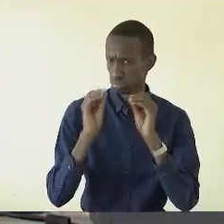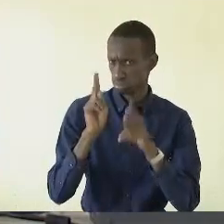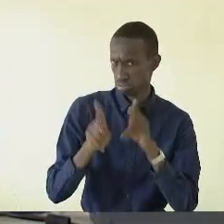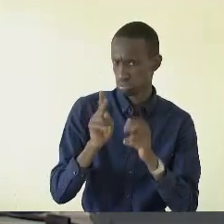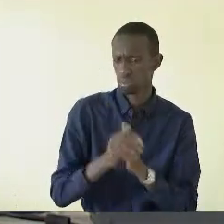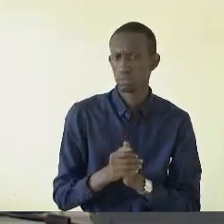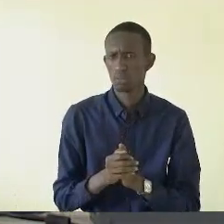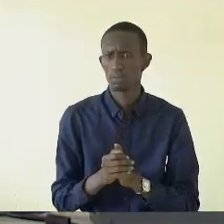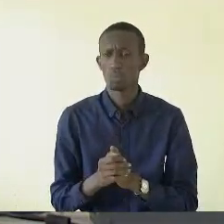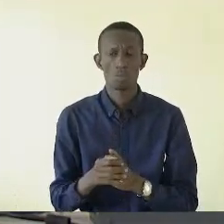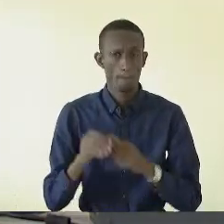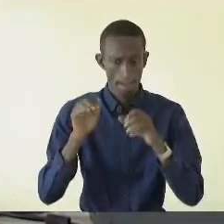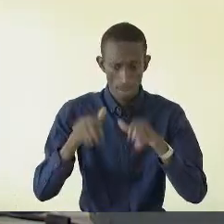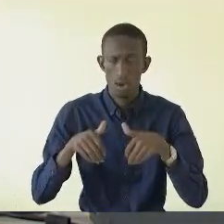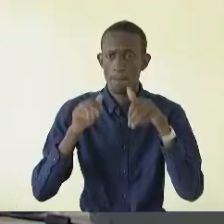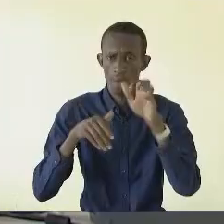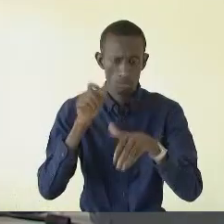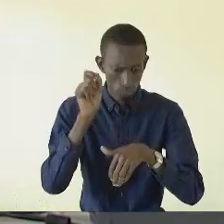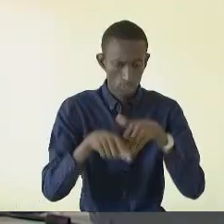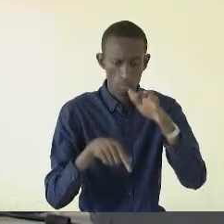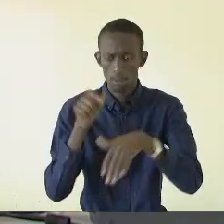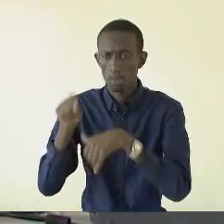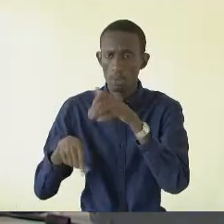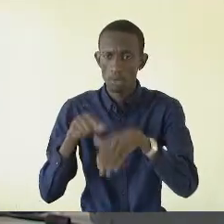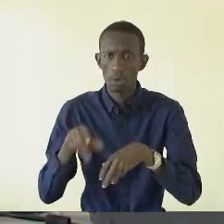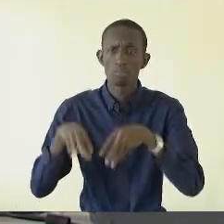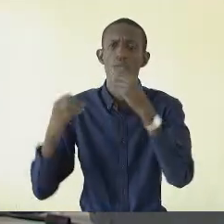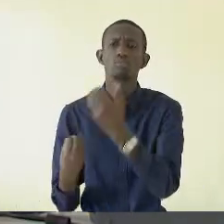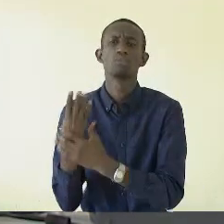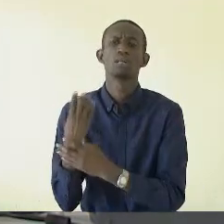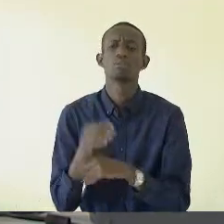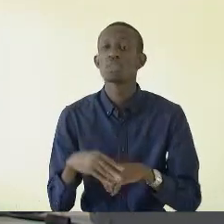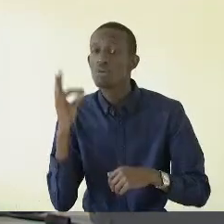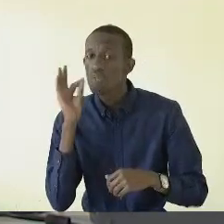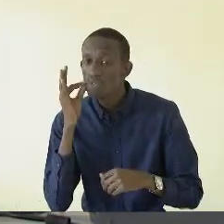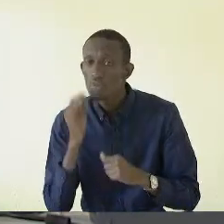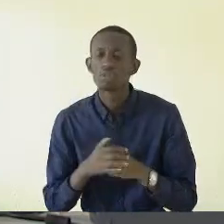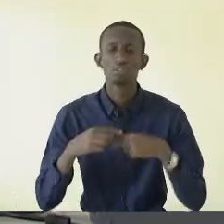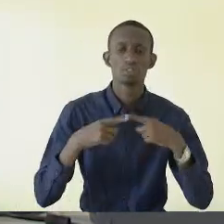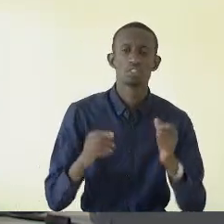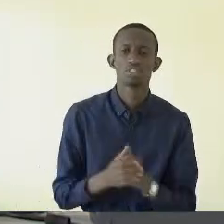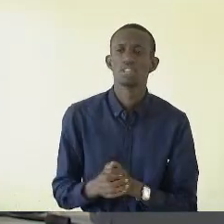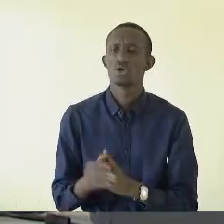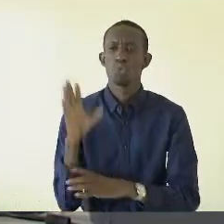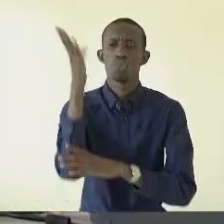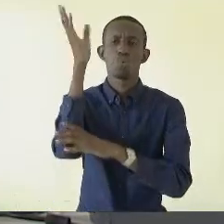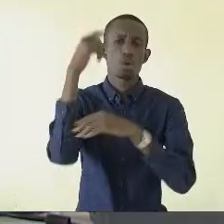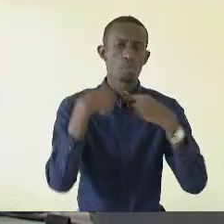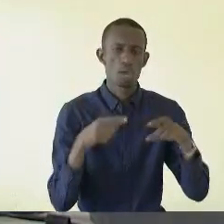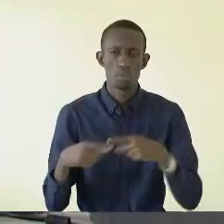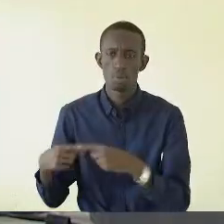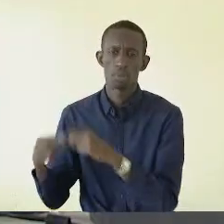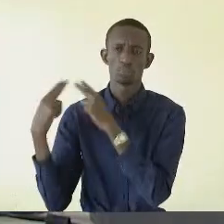different plants in our environment, fruits, and different trees for different